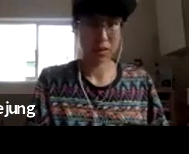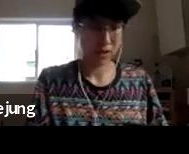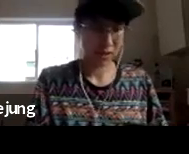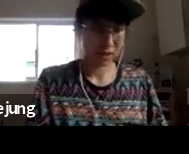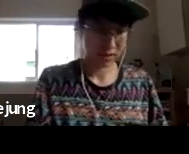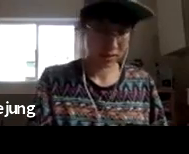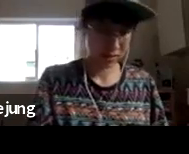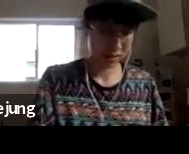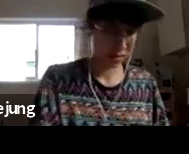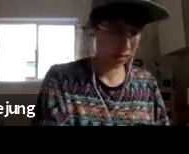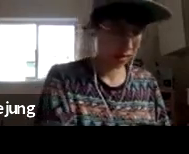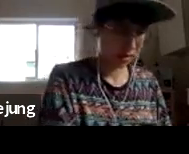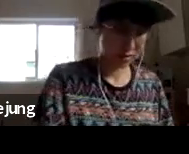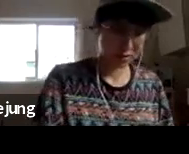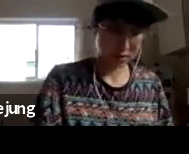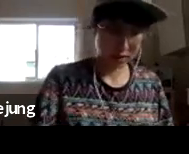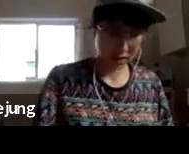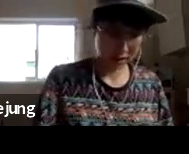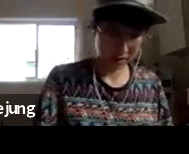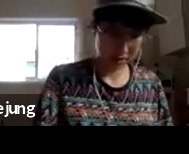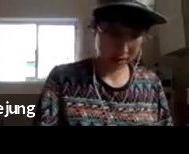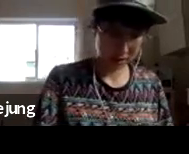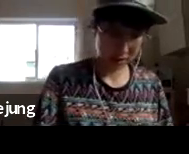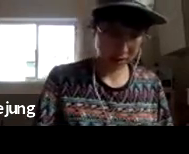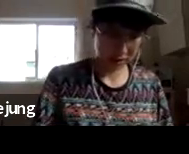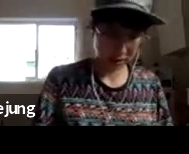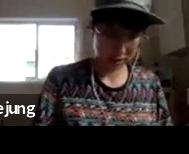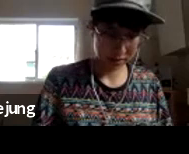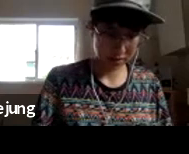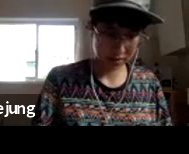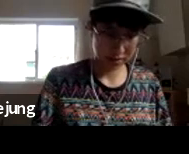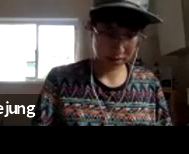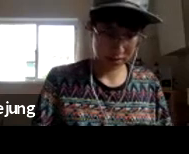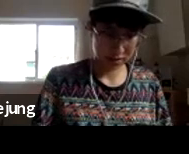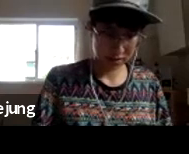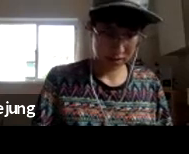Am I doing it? Not yet. I'm not doing it yet.